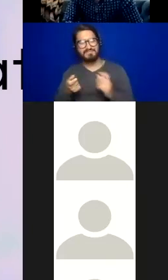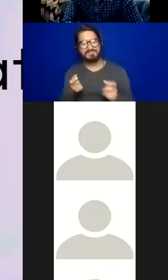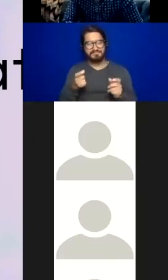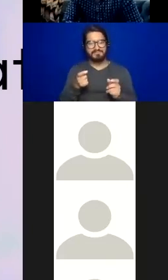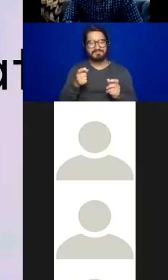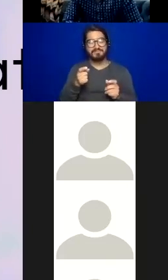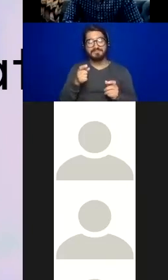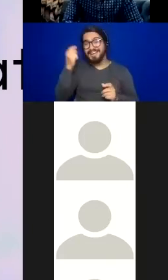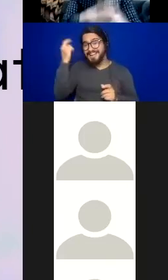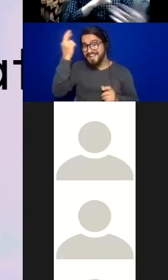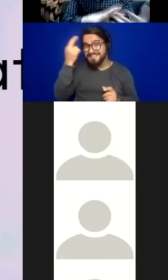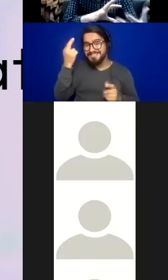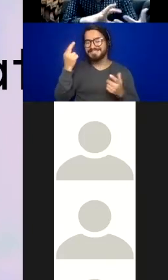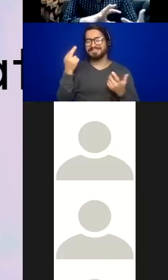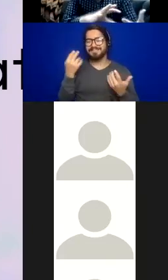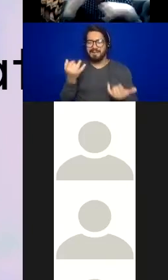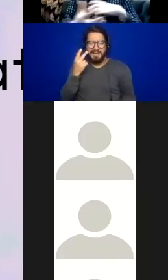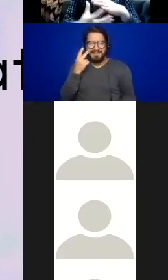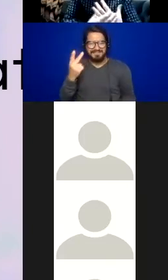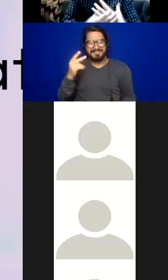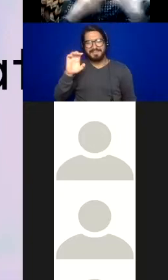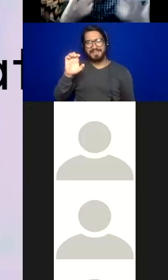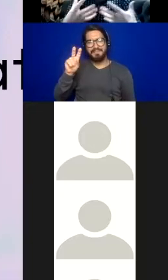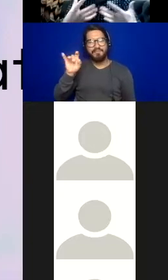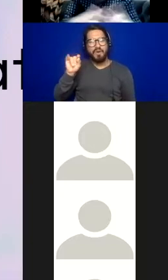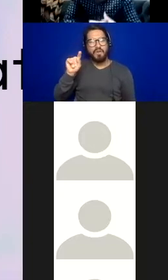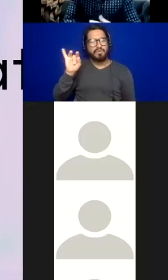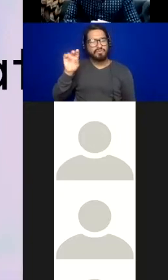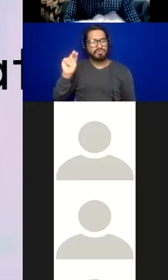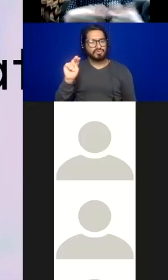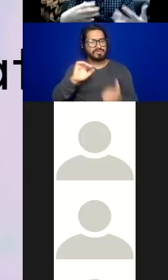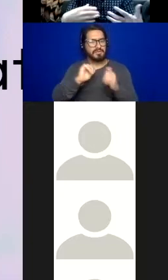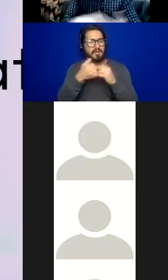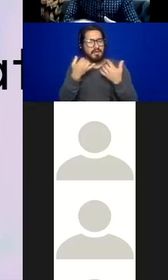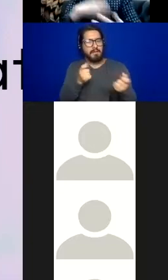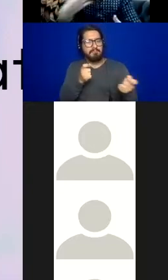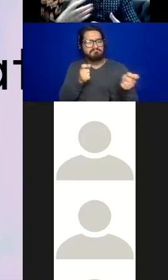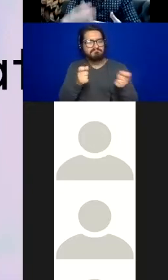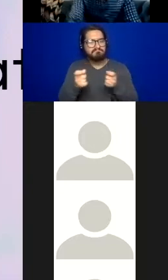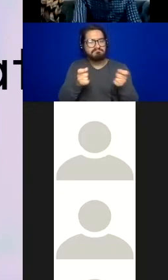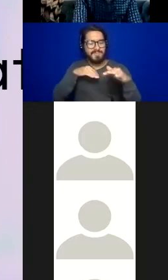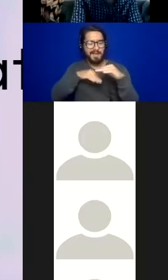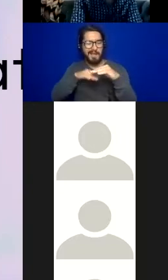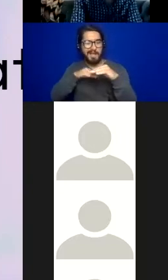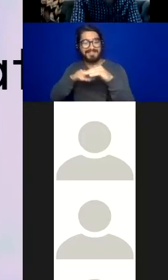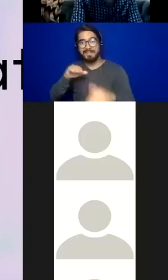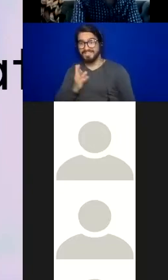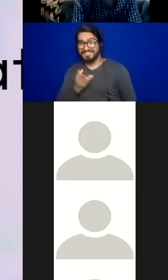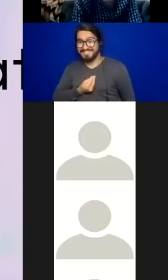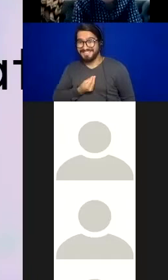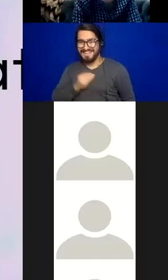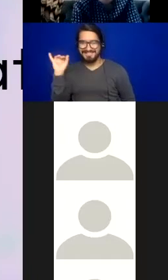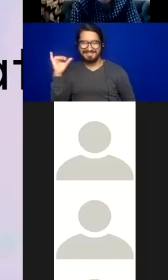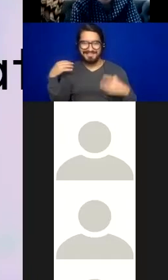really see the legacy of this evolution in the way that there's gatekeeping around access to trans healthcare, right? So if we go